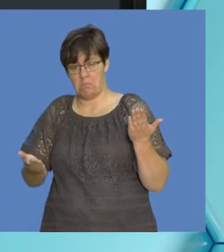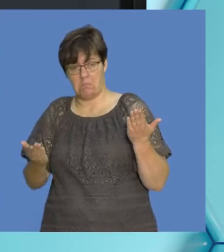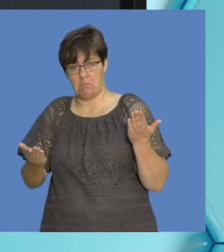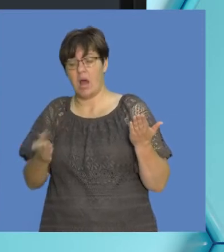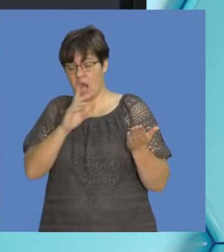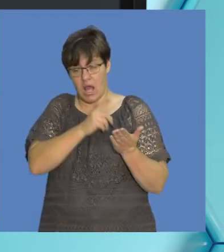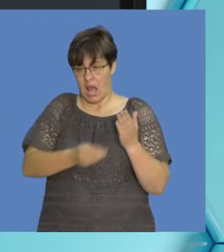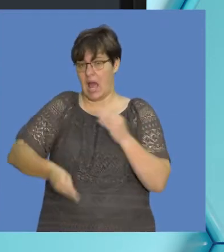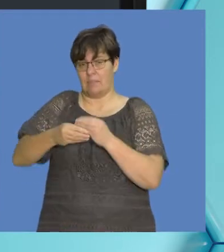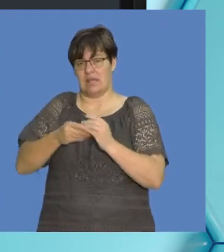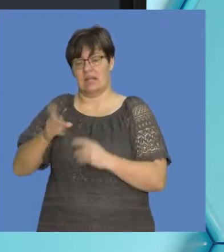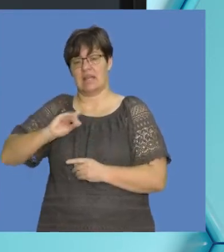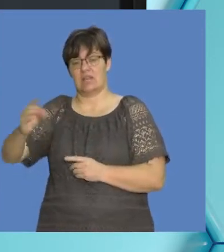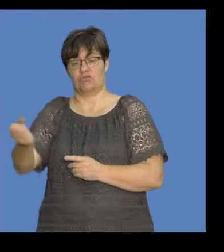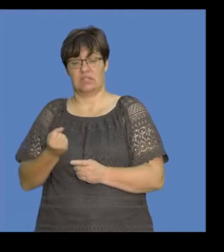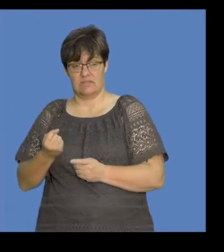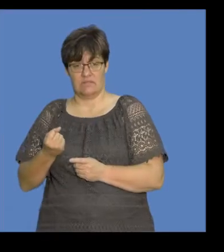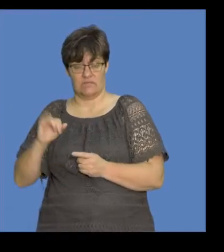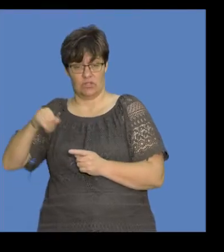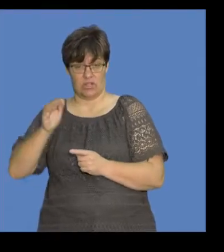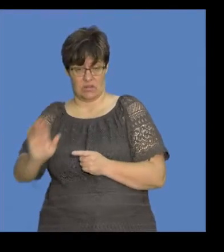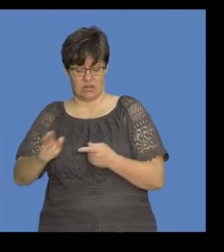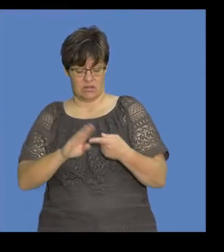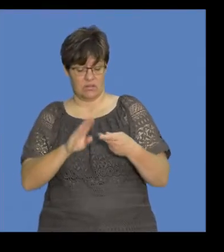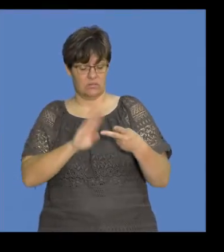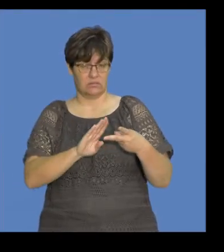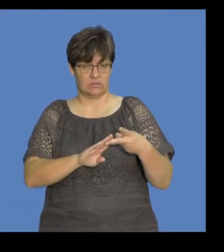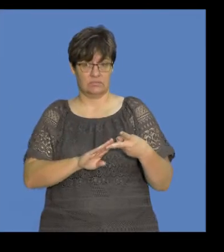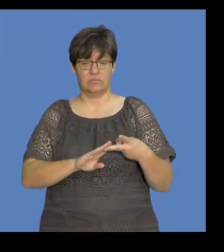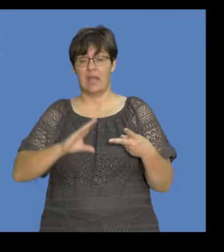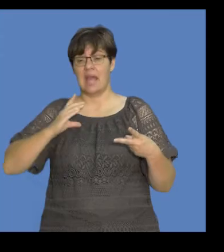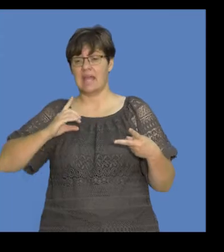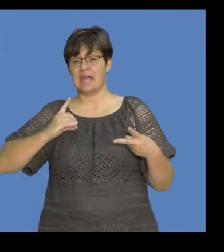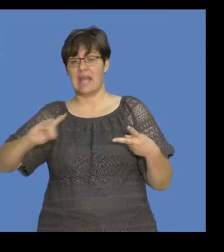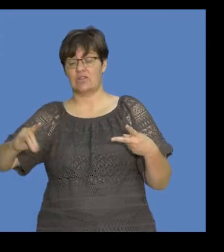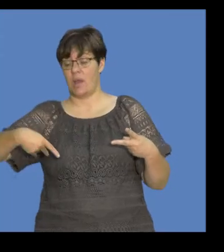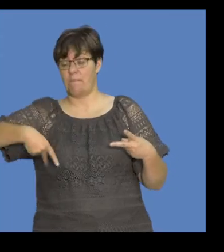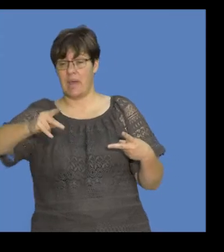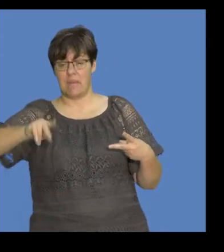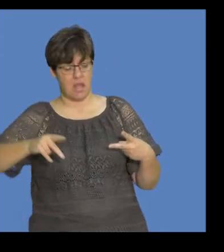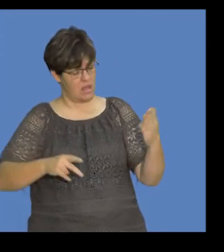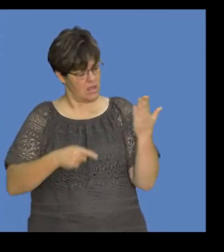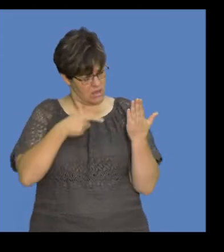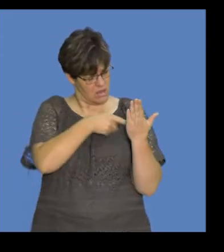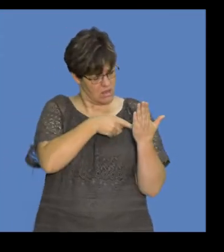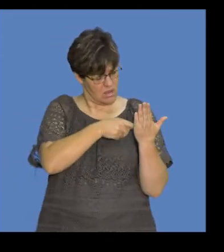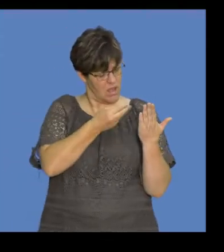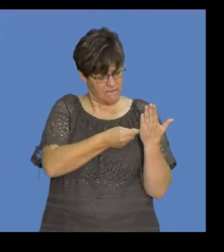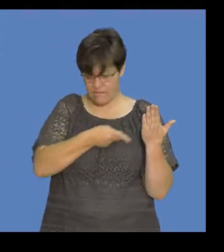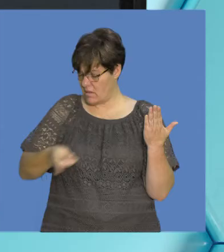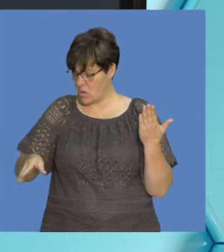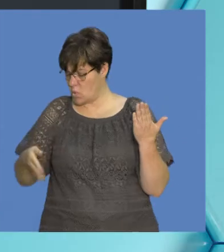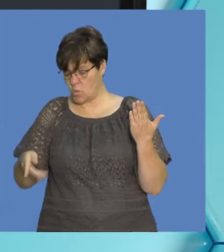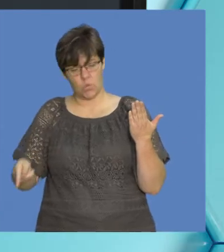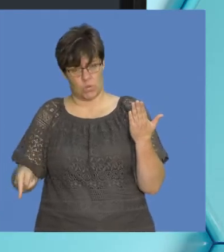cash receipts journal. 2, update your cash payments journal. Again, take information that the bank